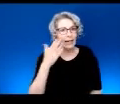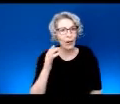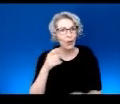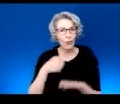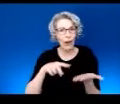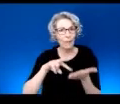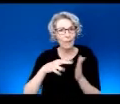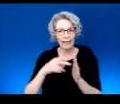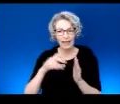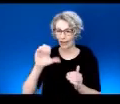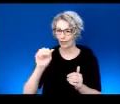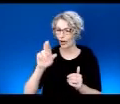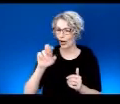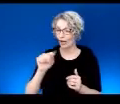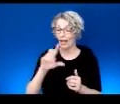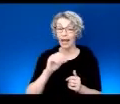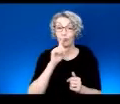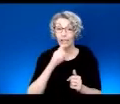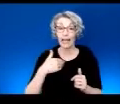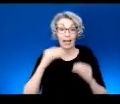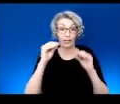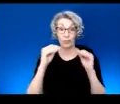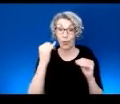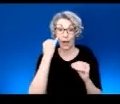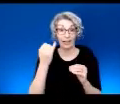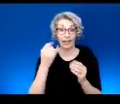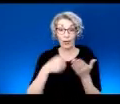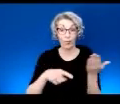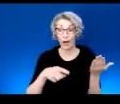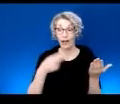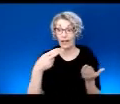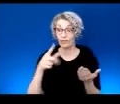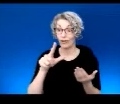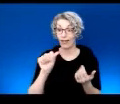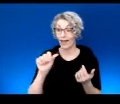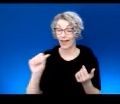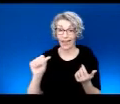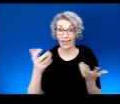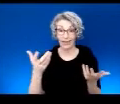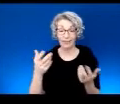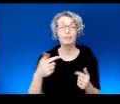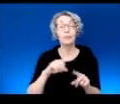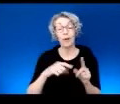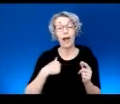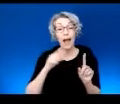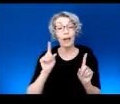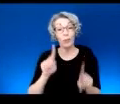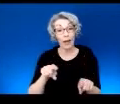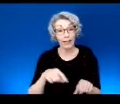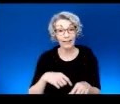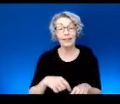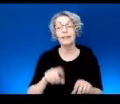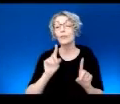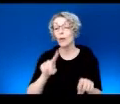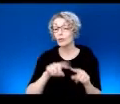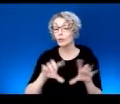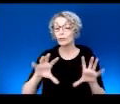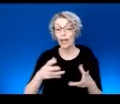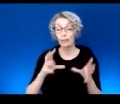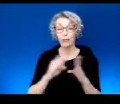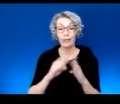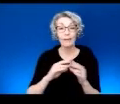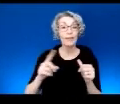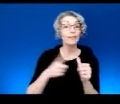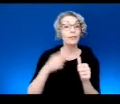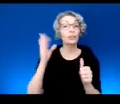had no idea what HLAA was. But I went out to the chapter, and the first speaker at